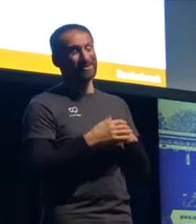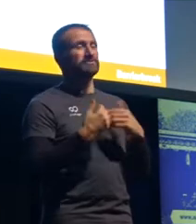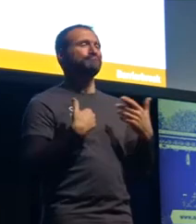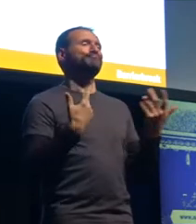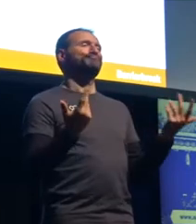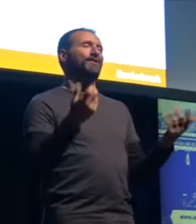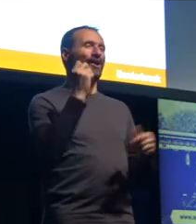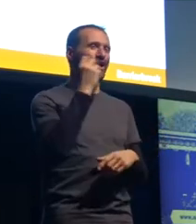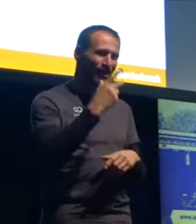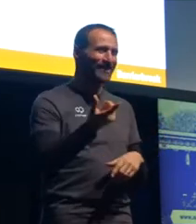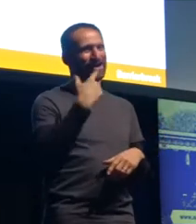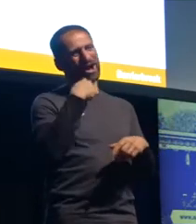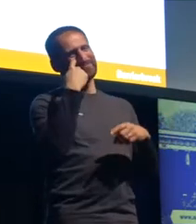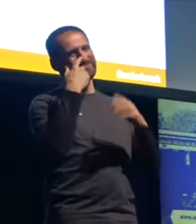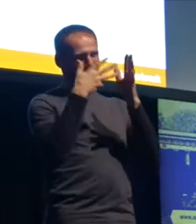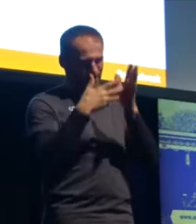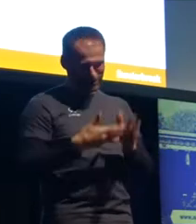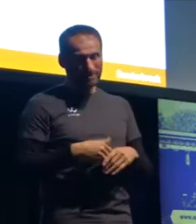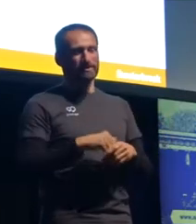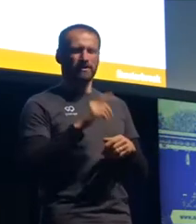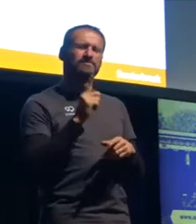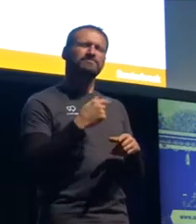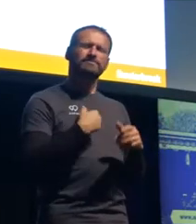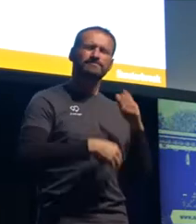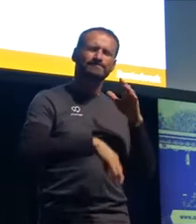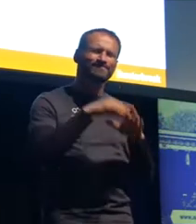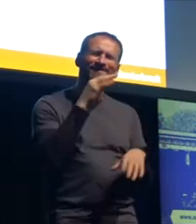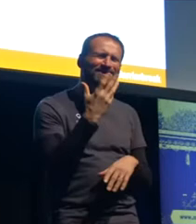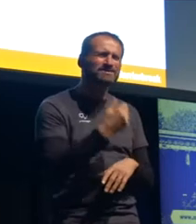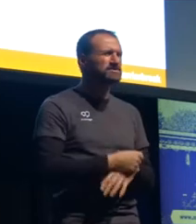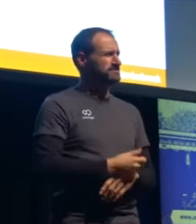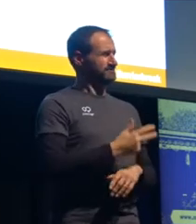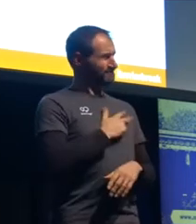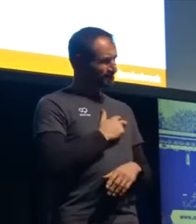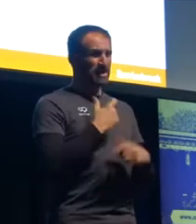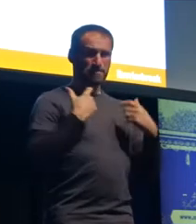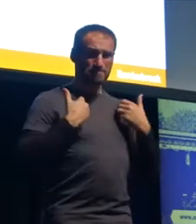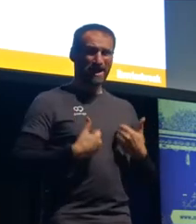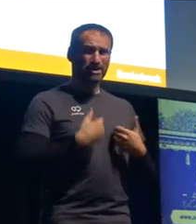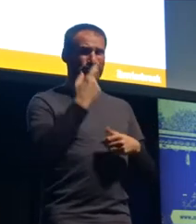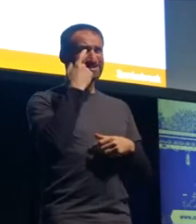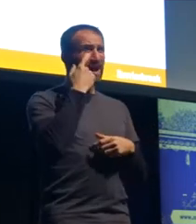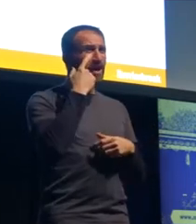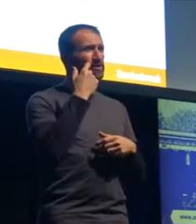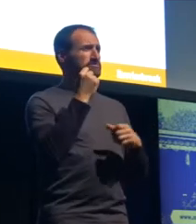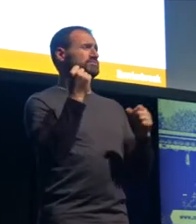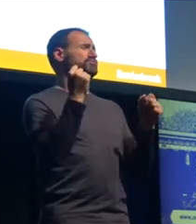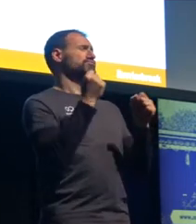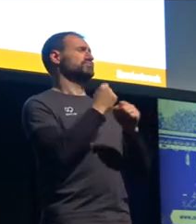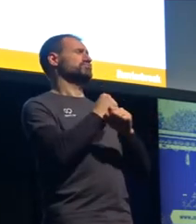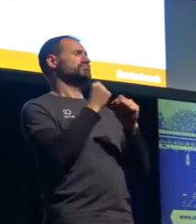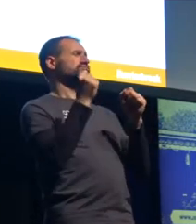What I found was that, of course, the human eye is extremely complex. I left with a greater appreciation of just